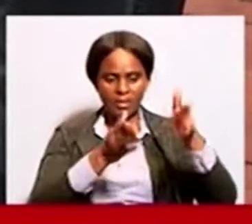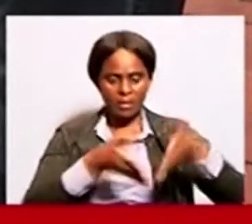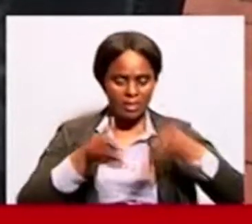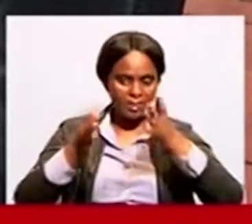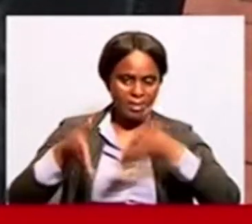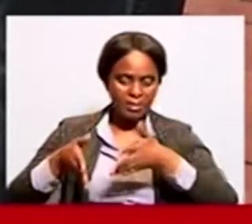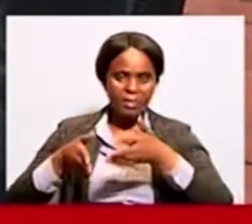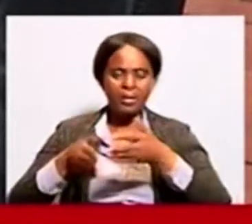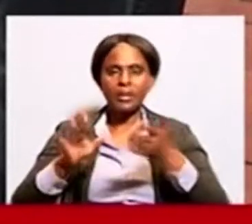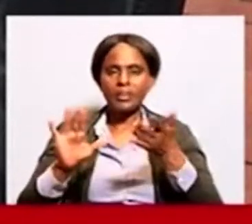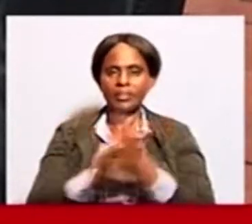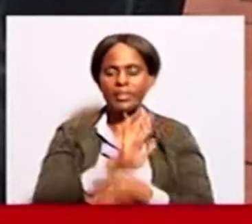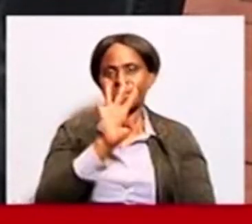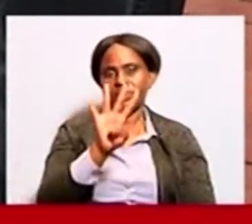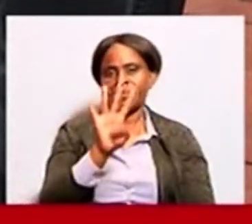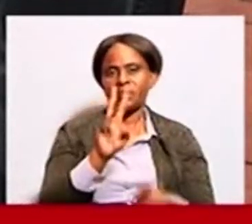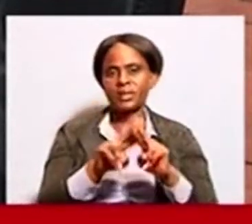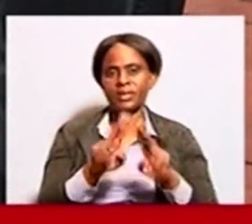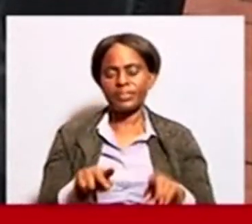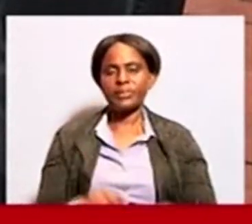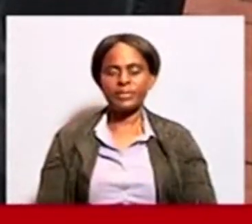On page 4, Chair.